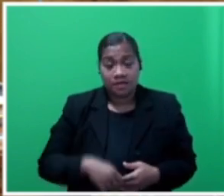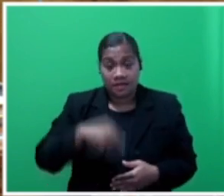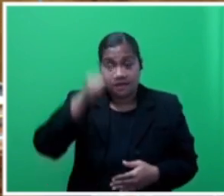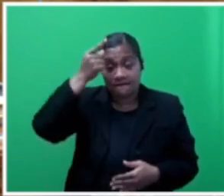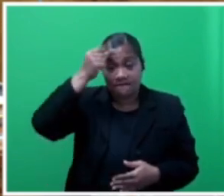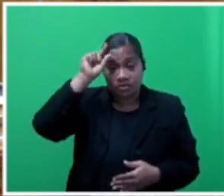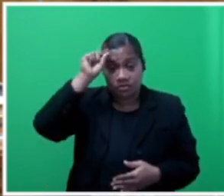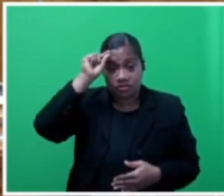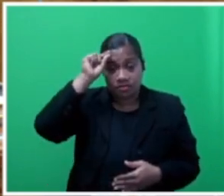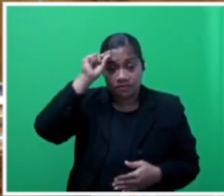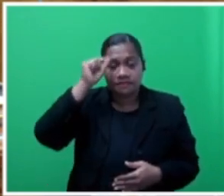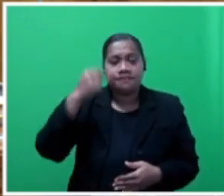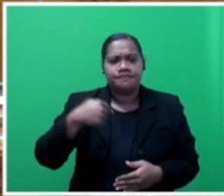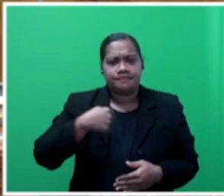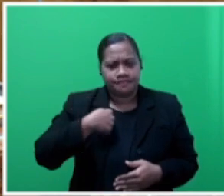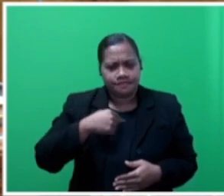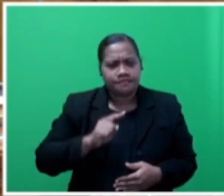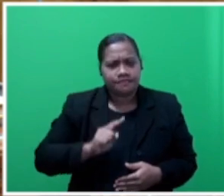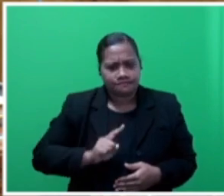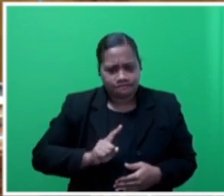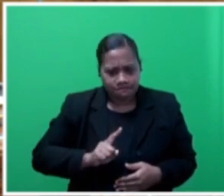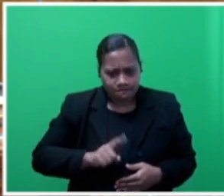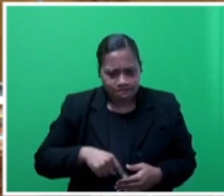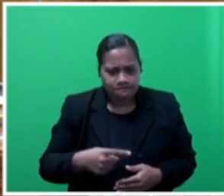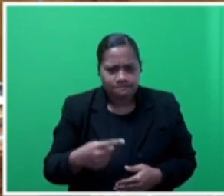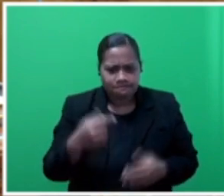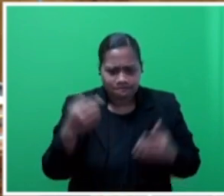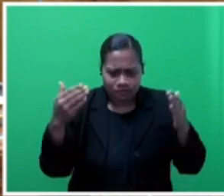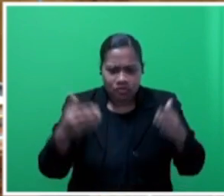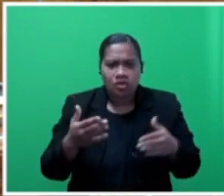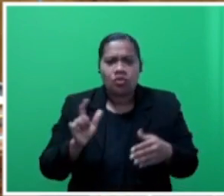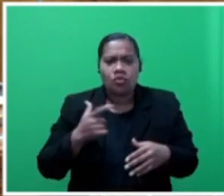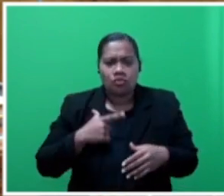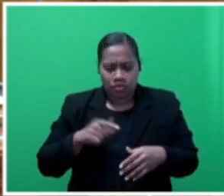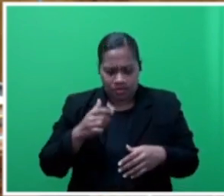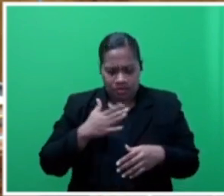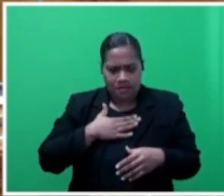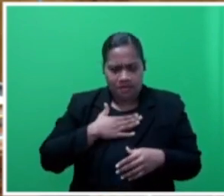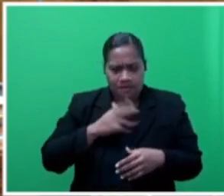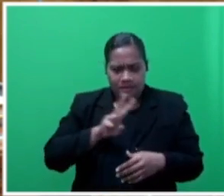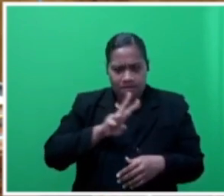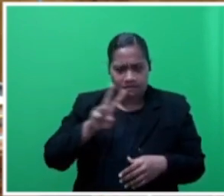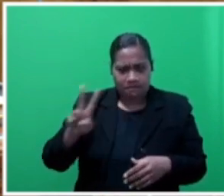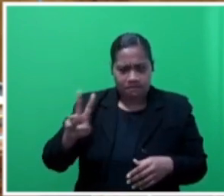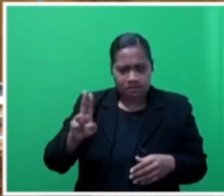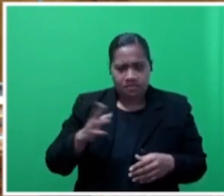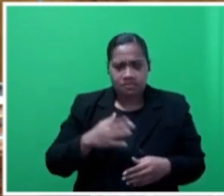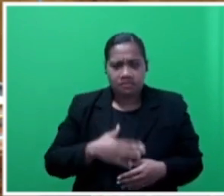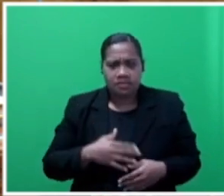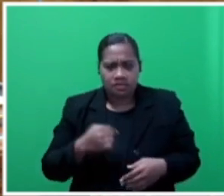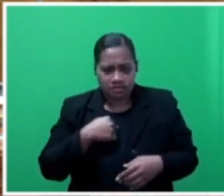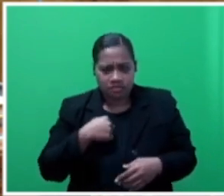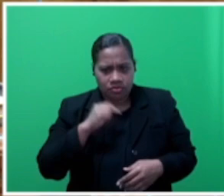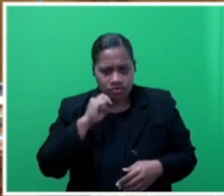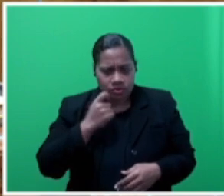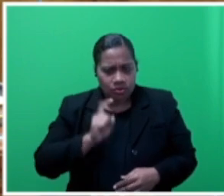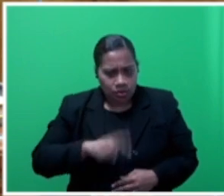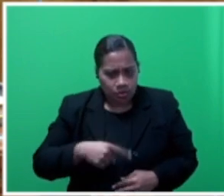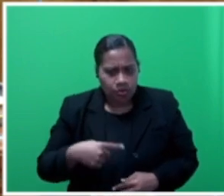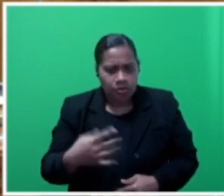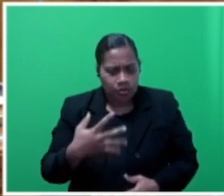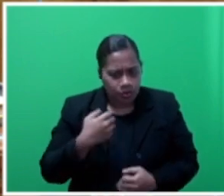Fijian, I continue to be patriotic based on values and traditional norms, which I will continue to embrace for the common